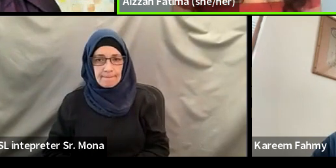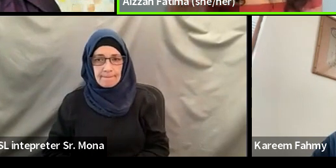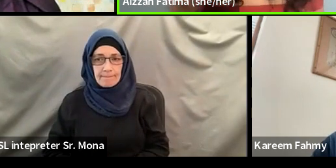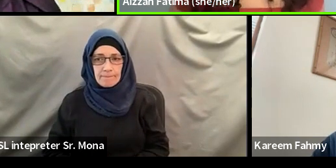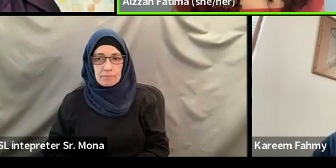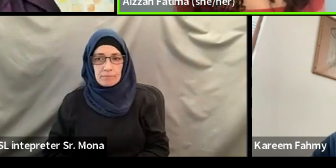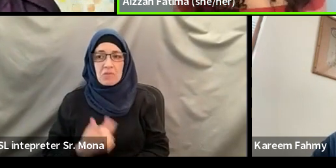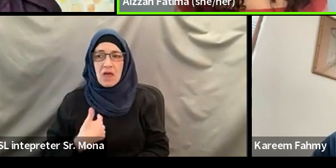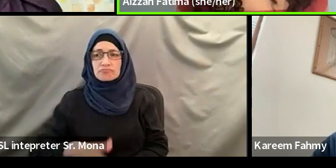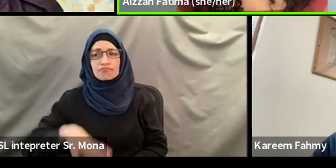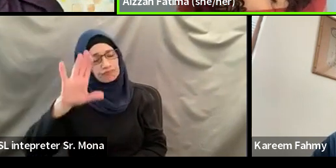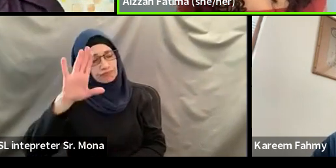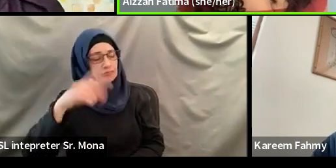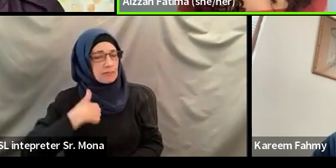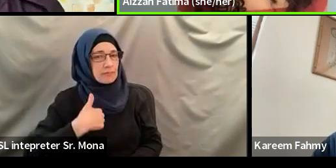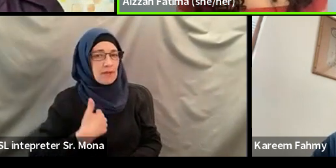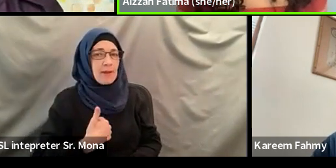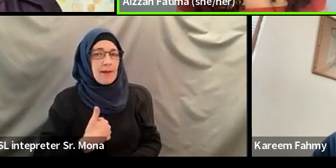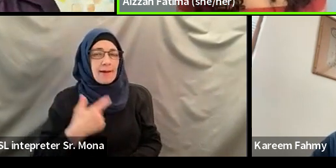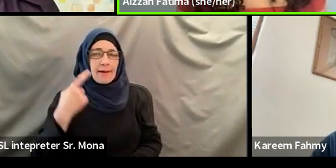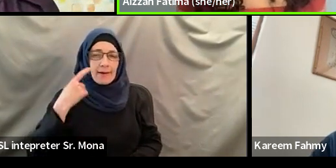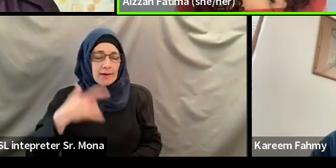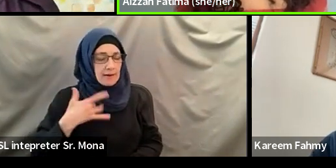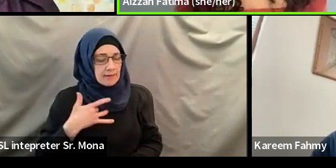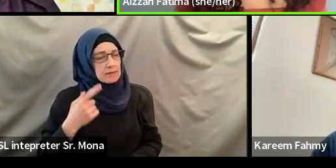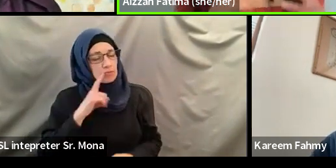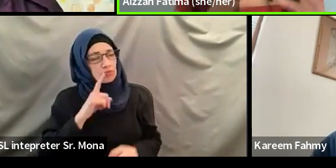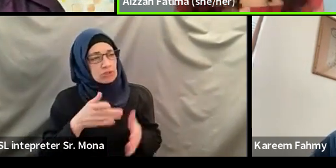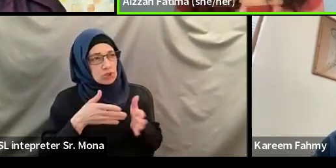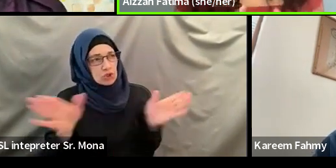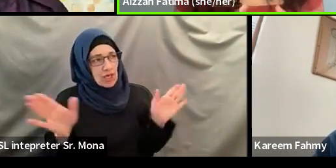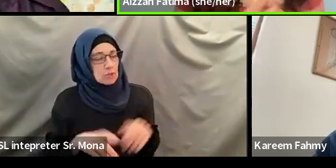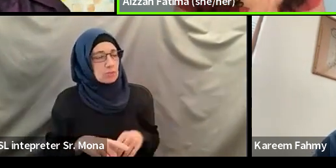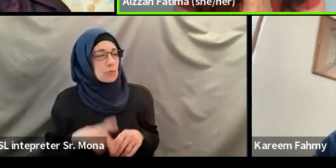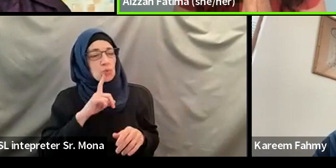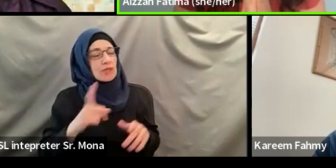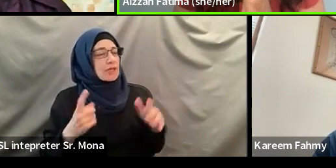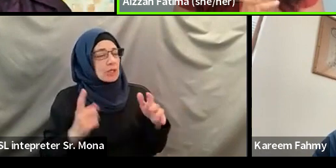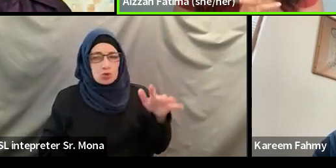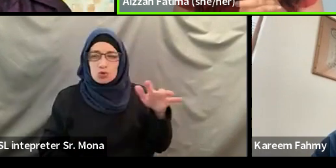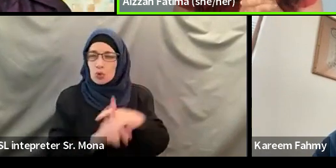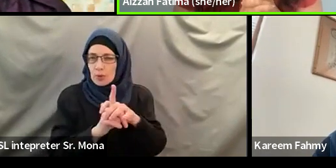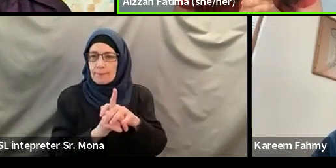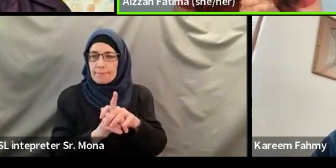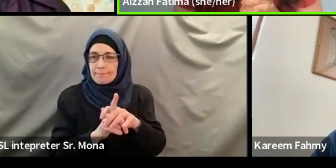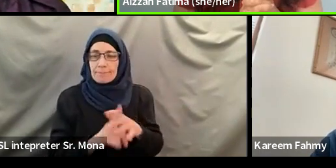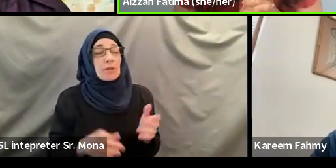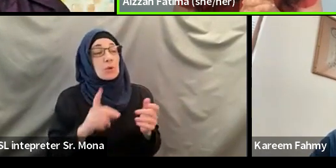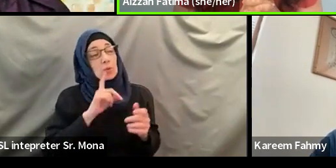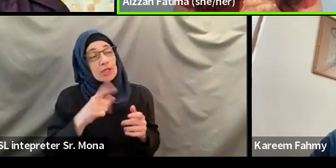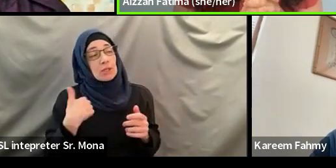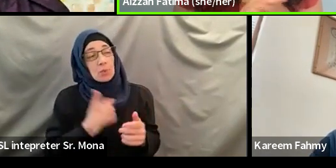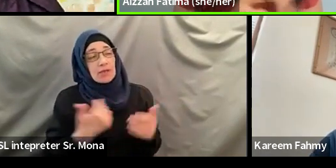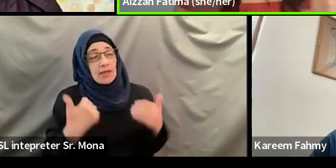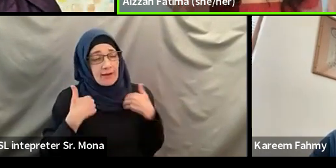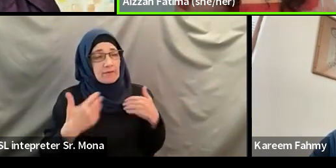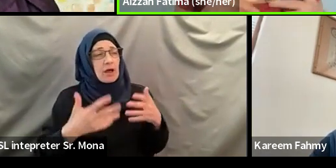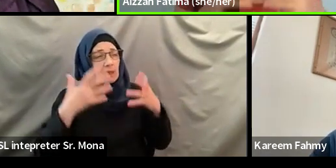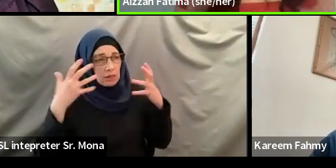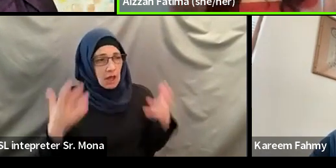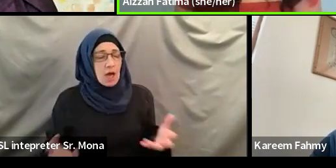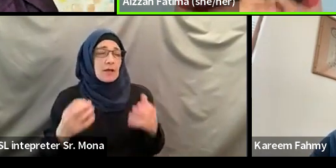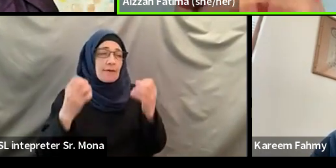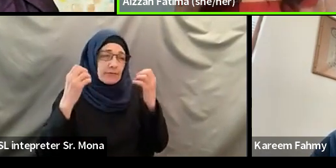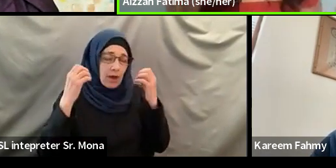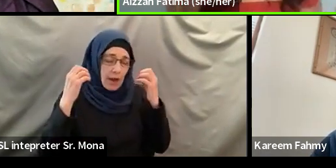Here, I'll go first. So I think just in general, like showing up, because here's the thing, like we have a lot of amazing